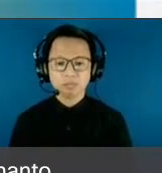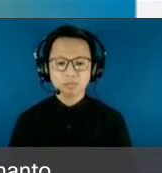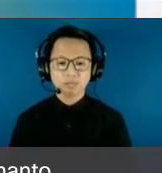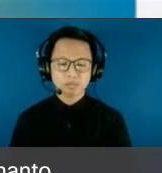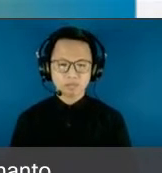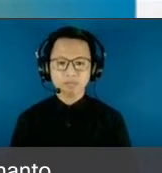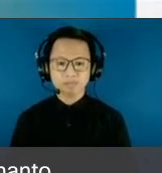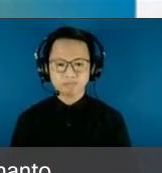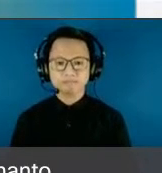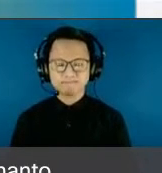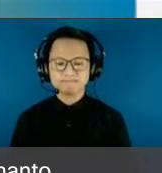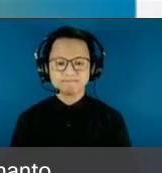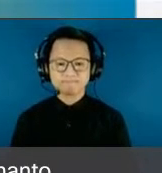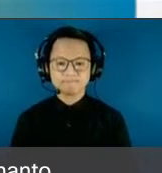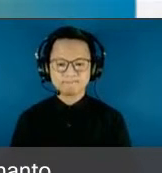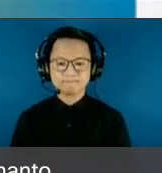take the first step.